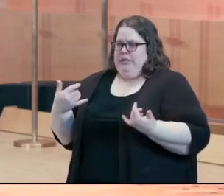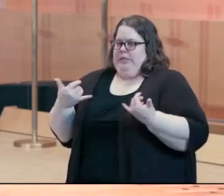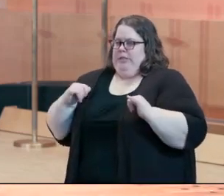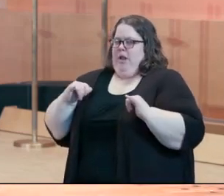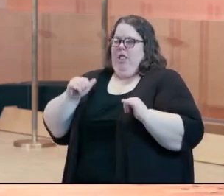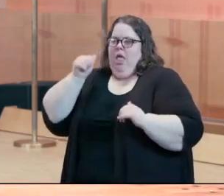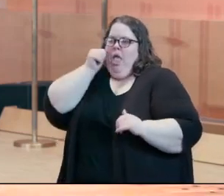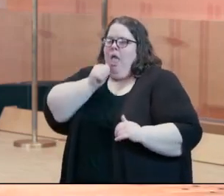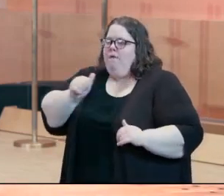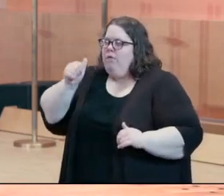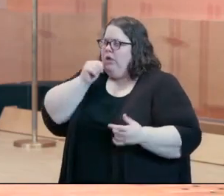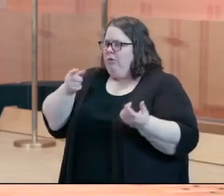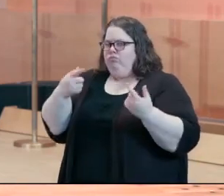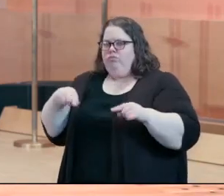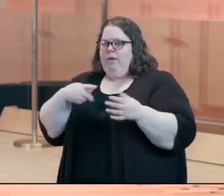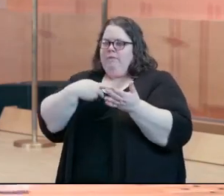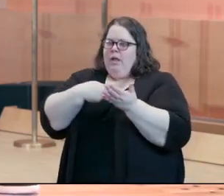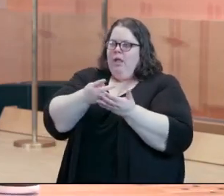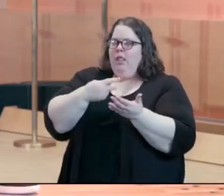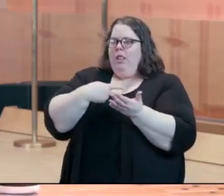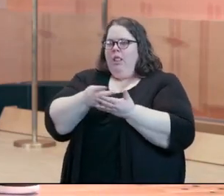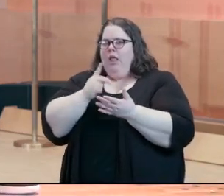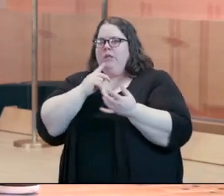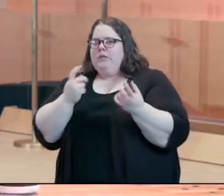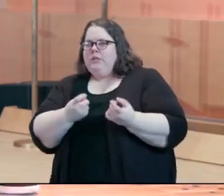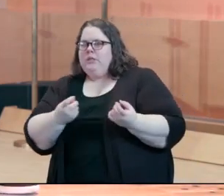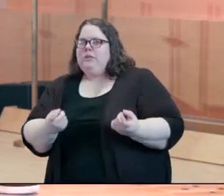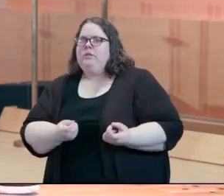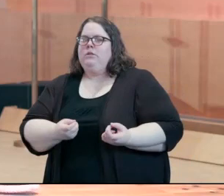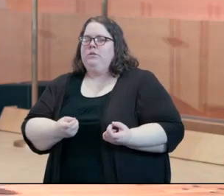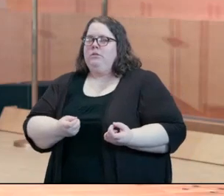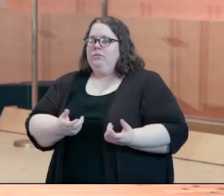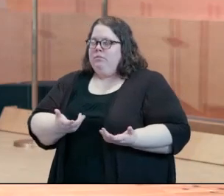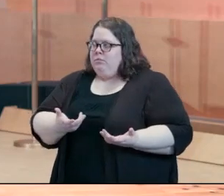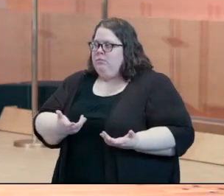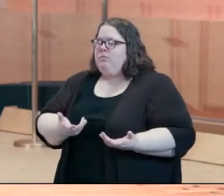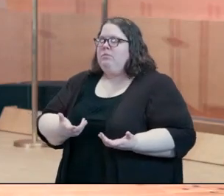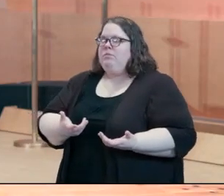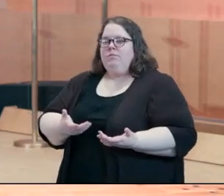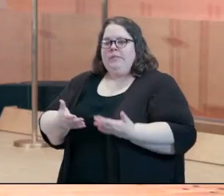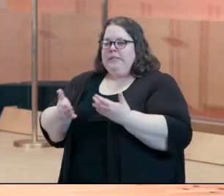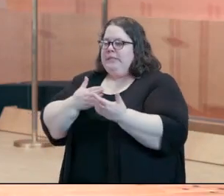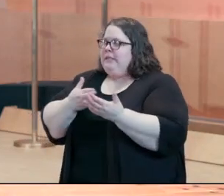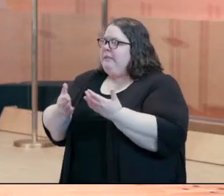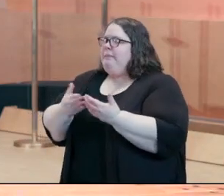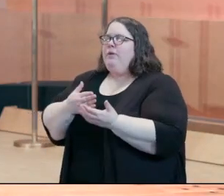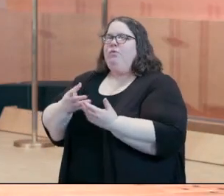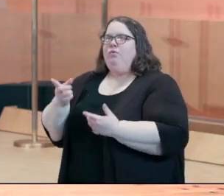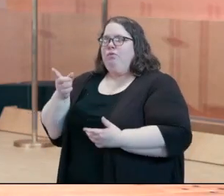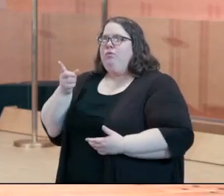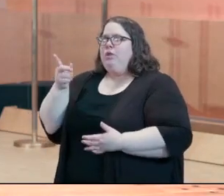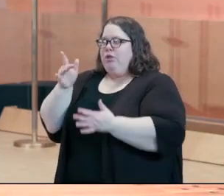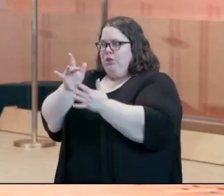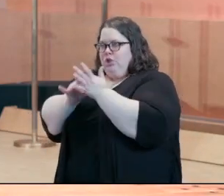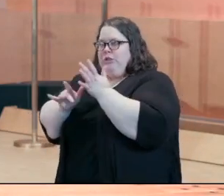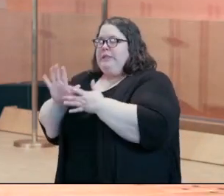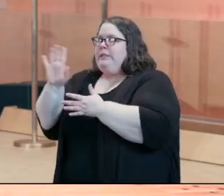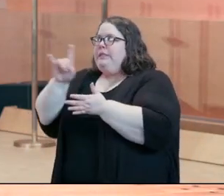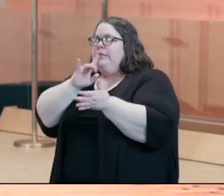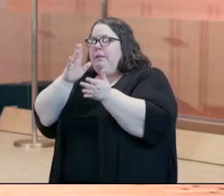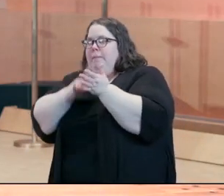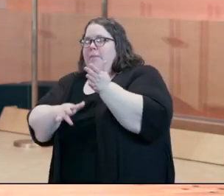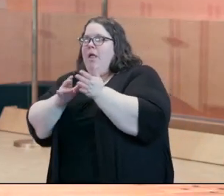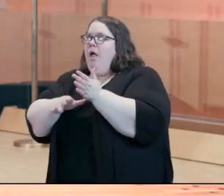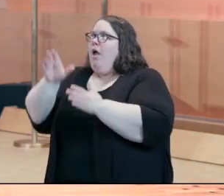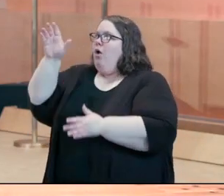But because of Jesus' death on the cross, the blood that he shed, he upheld our end as well.